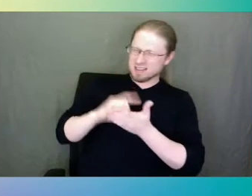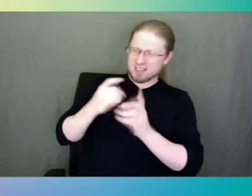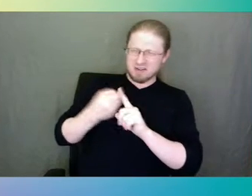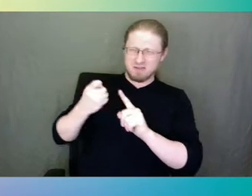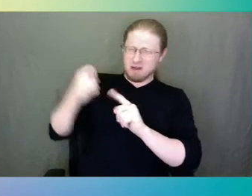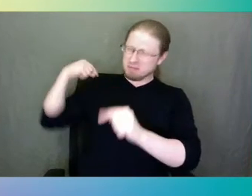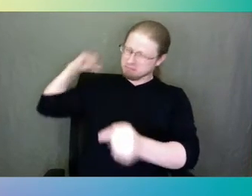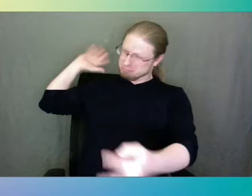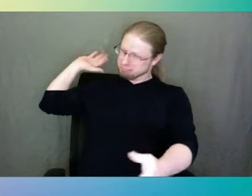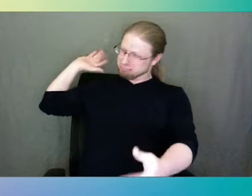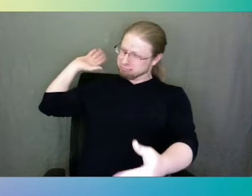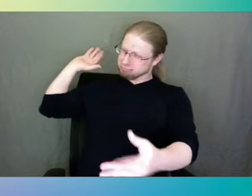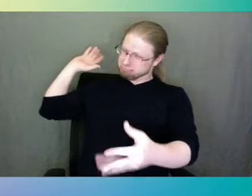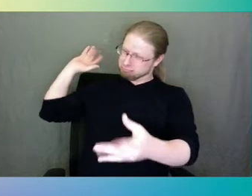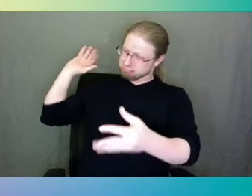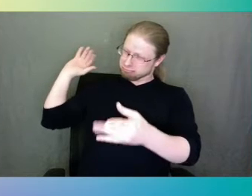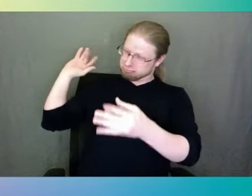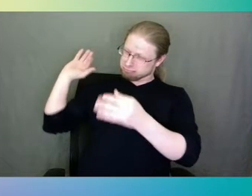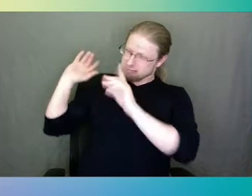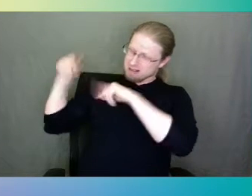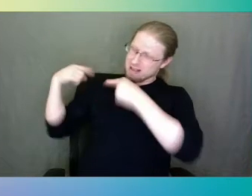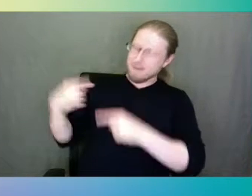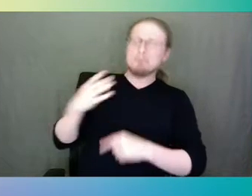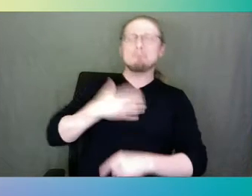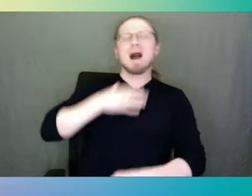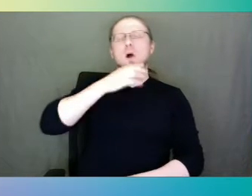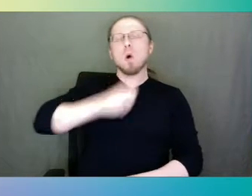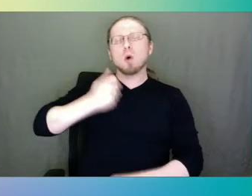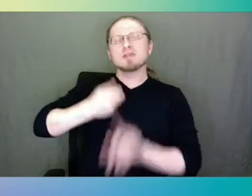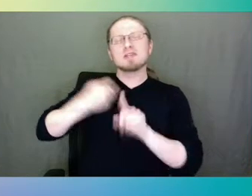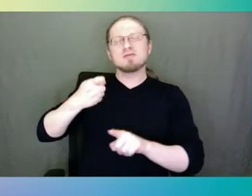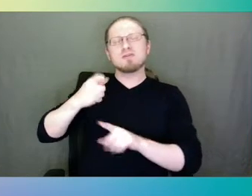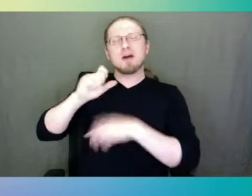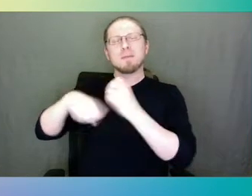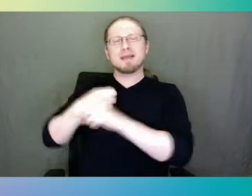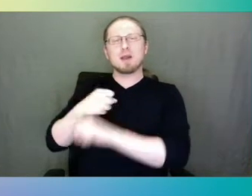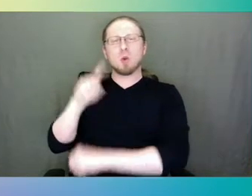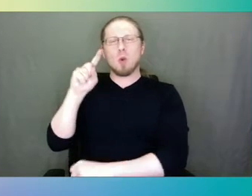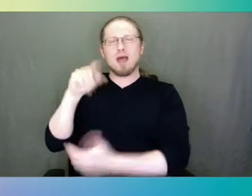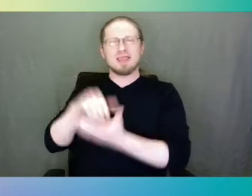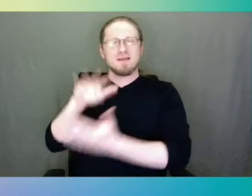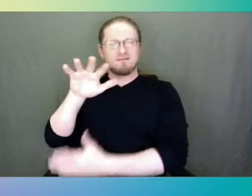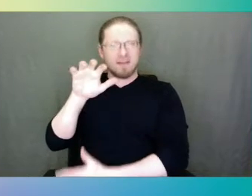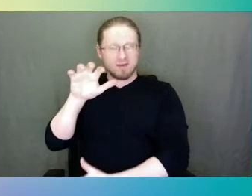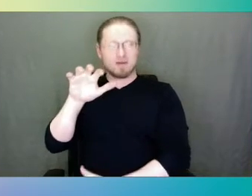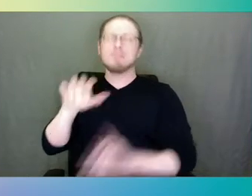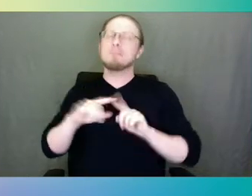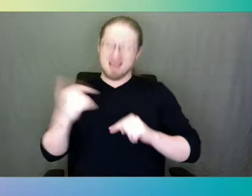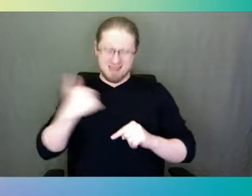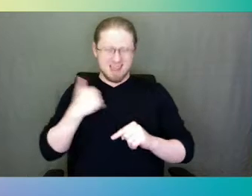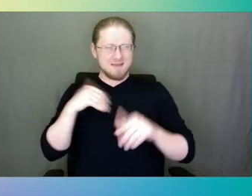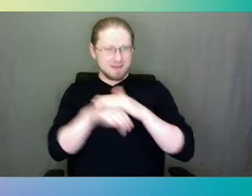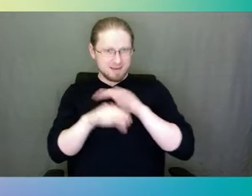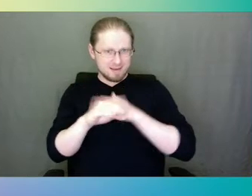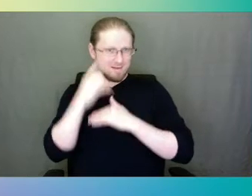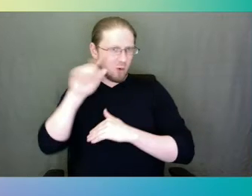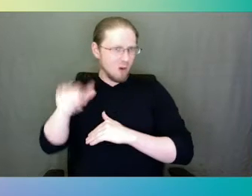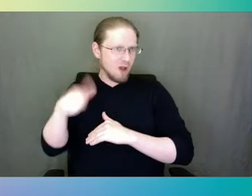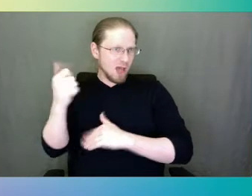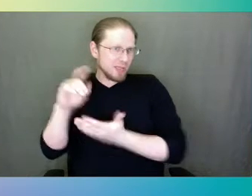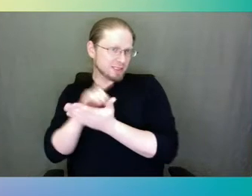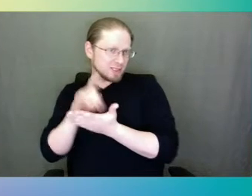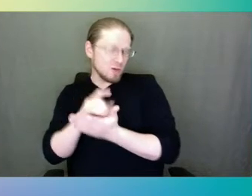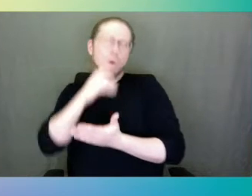years. My oldest dictionary is from the 1500s. But I have access to other dictionaries and other ancient documents,